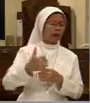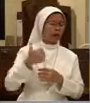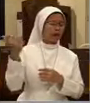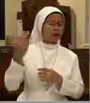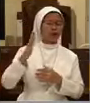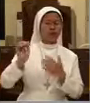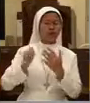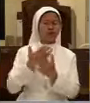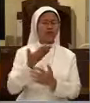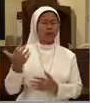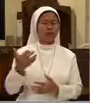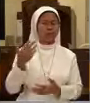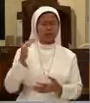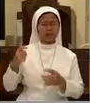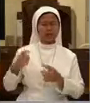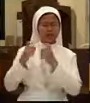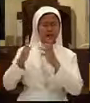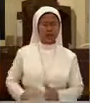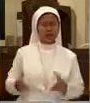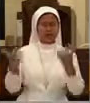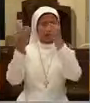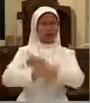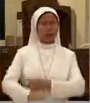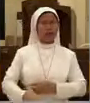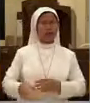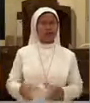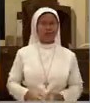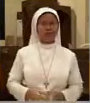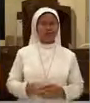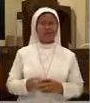lahat nasa kadiliman, eto.